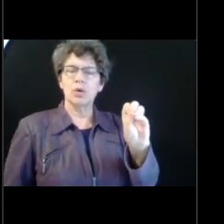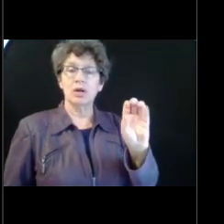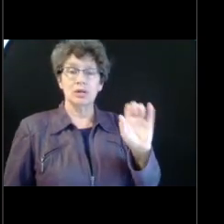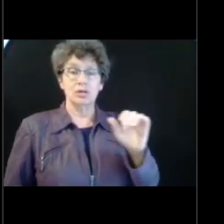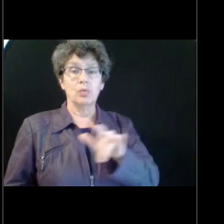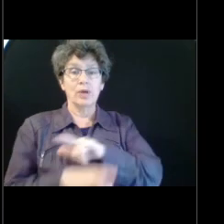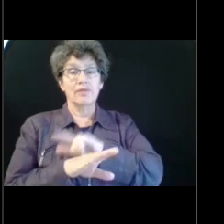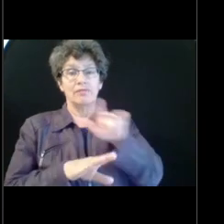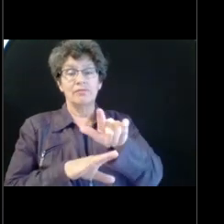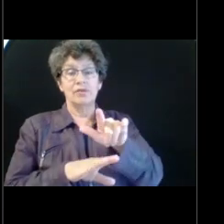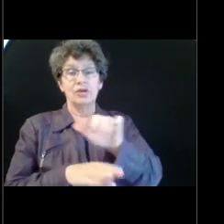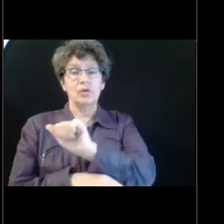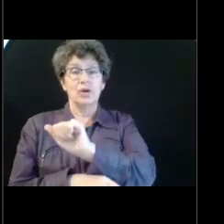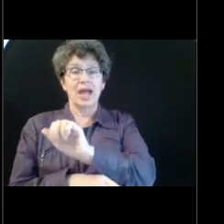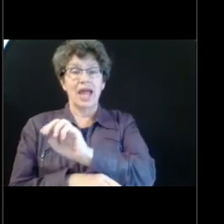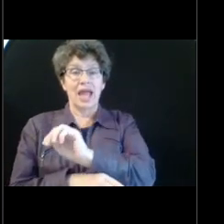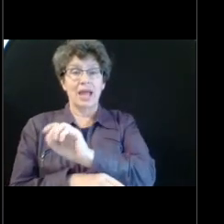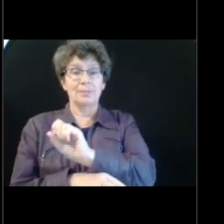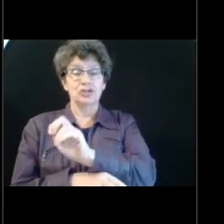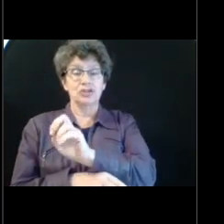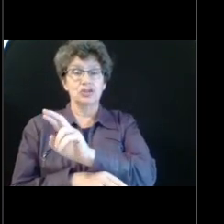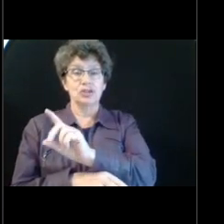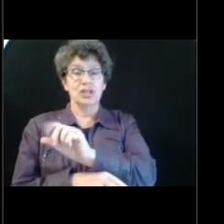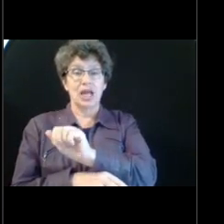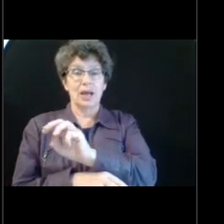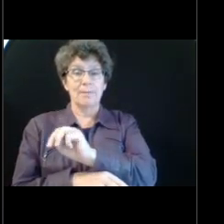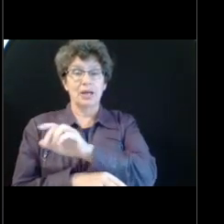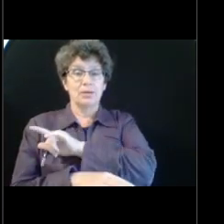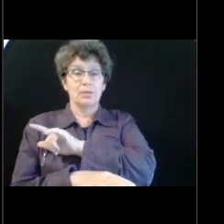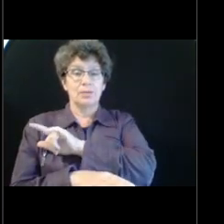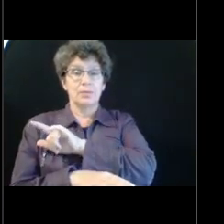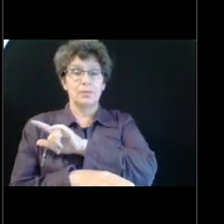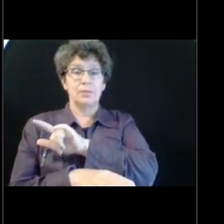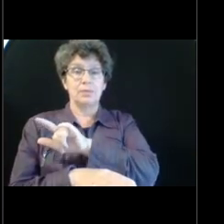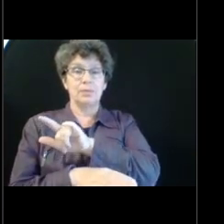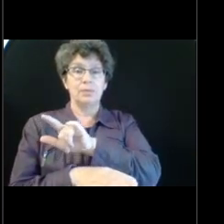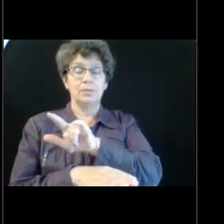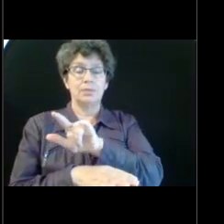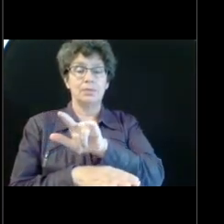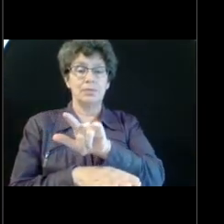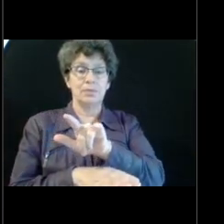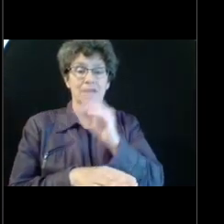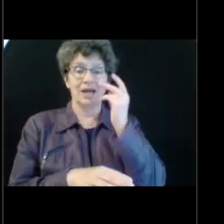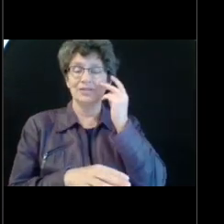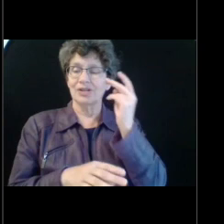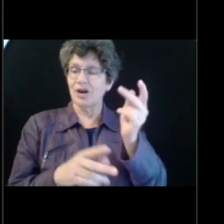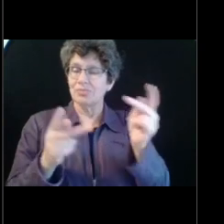Amsterdam, I kept passing places on the map, and that's why the second map is there.